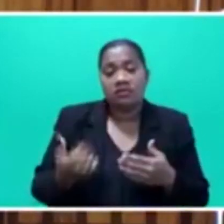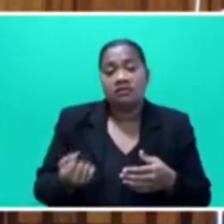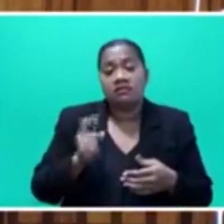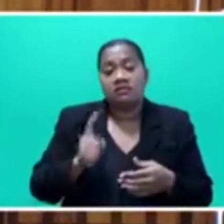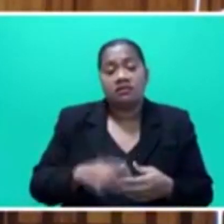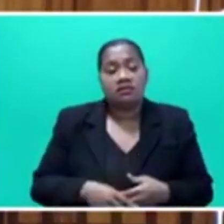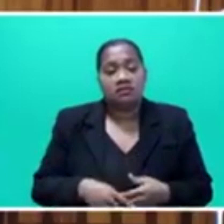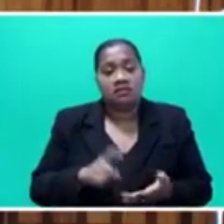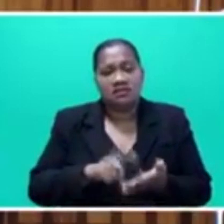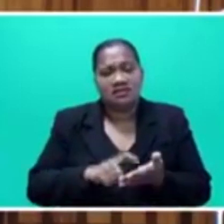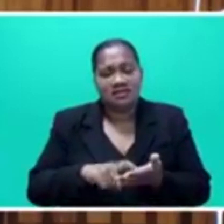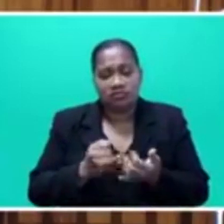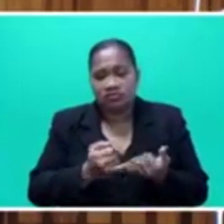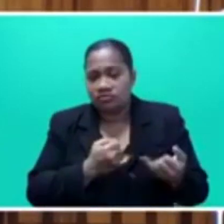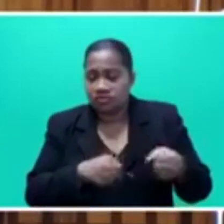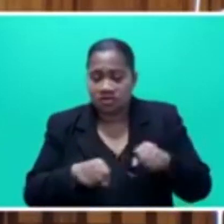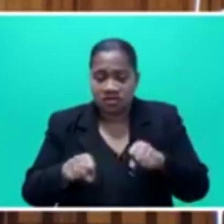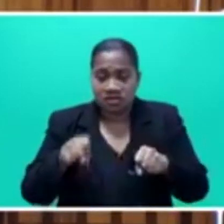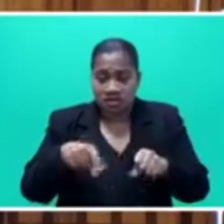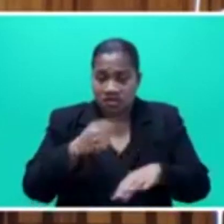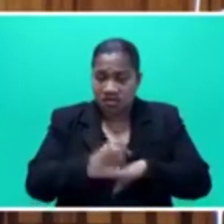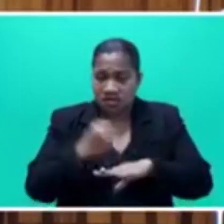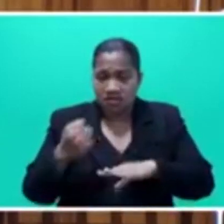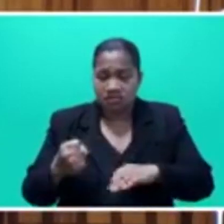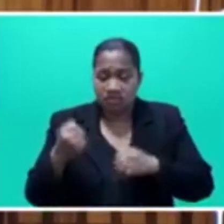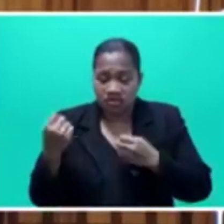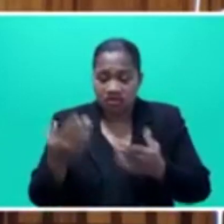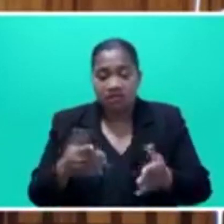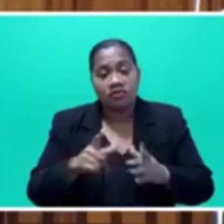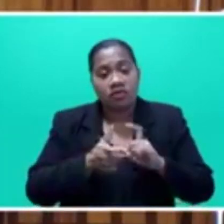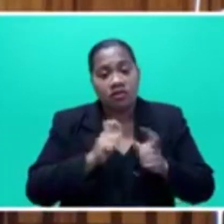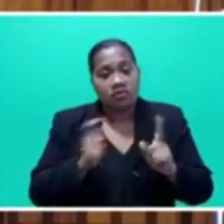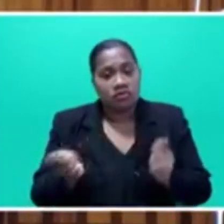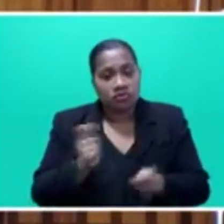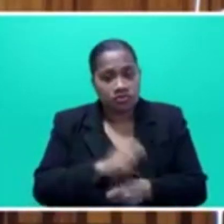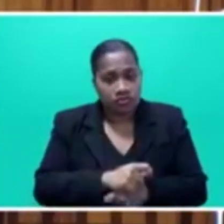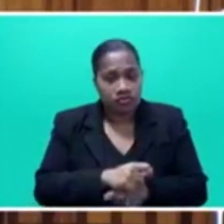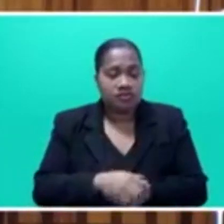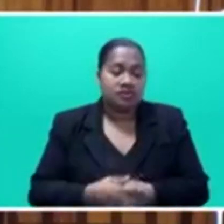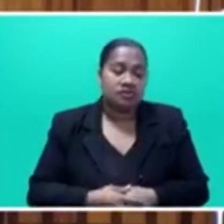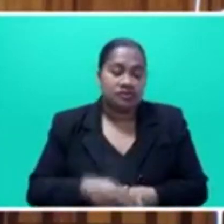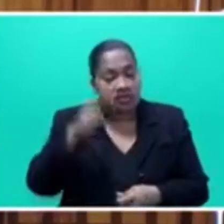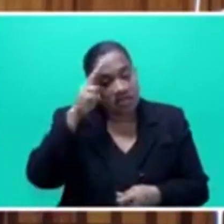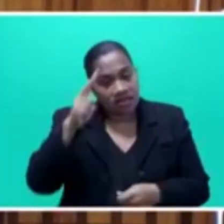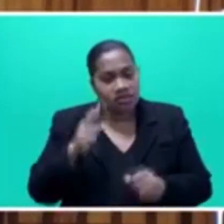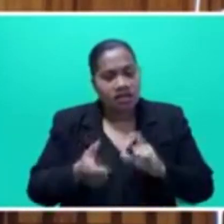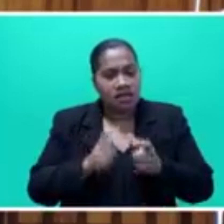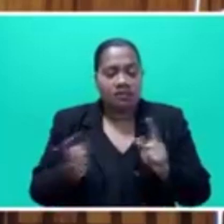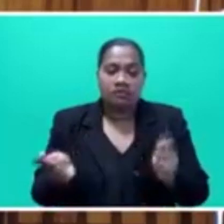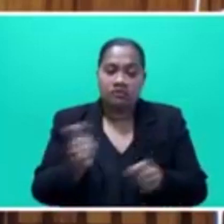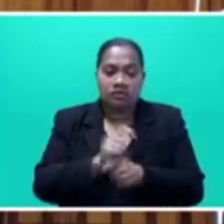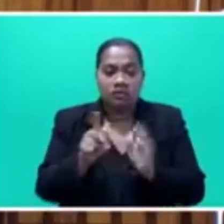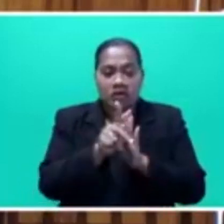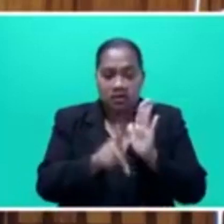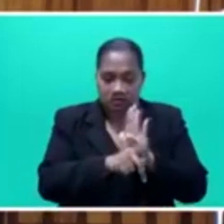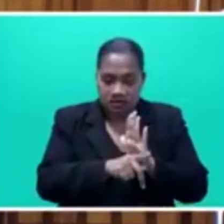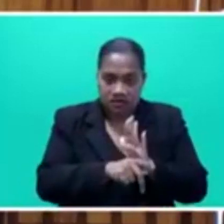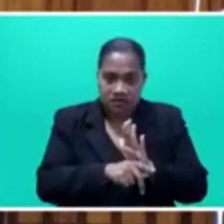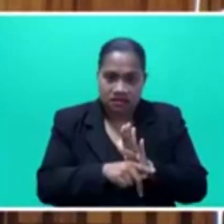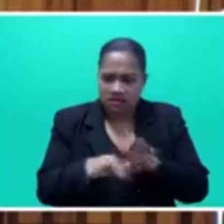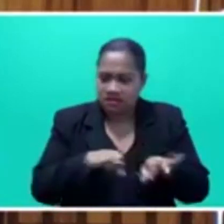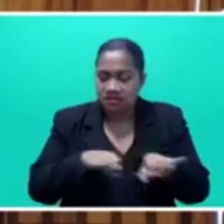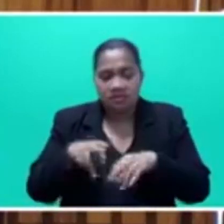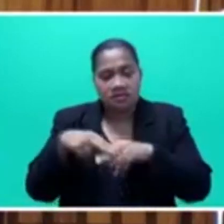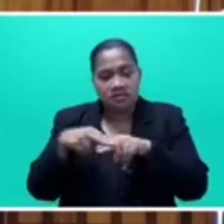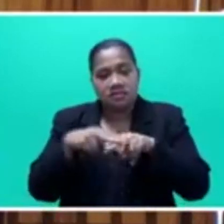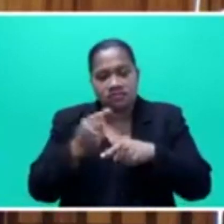debt strategy. This government has delivered on climate change. We have developed a robust national climate change policy. We have developed a national adaptation plan for Fiji to